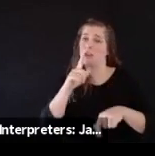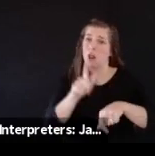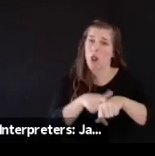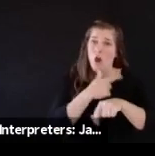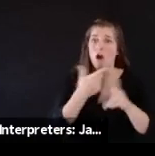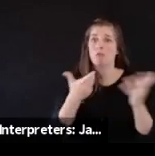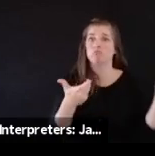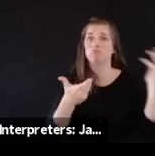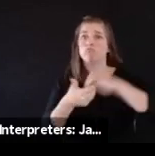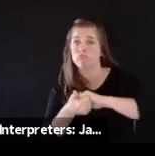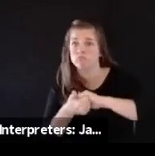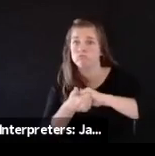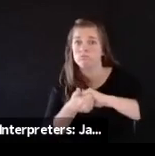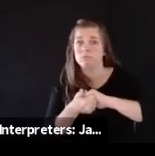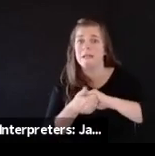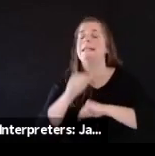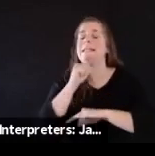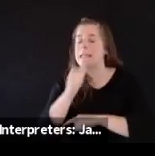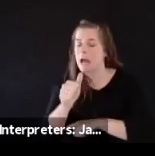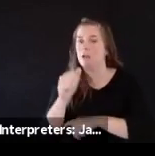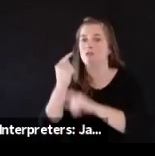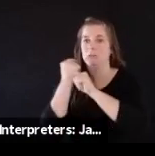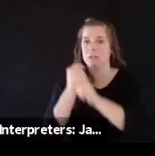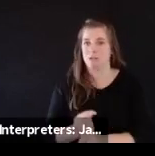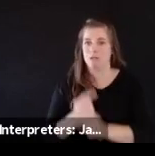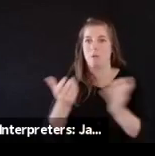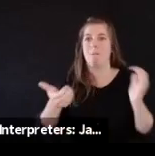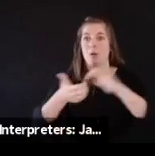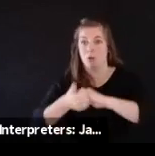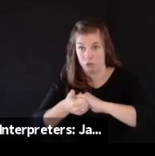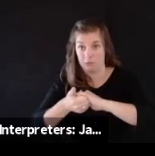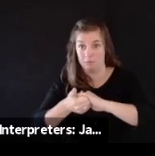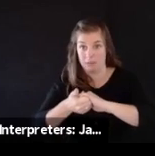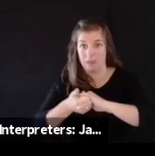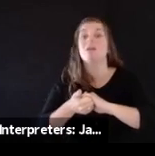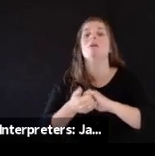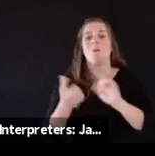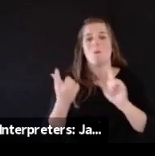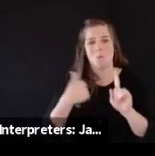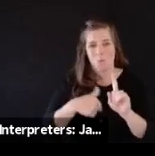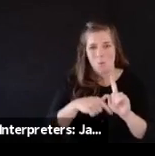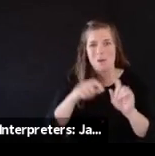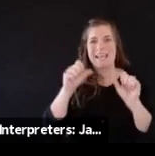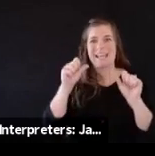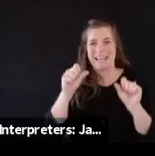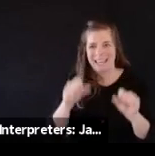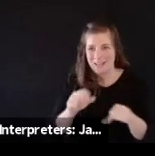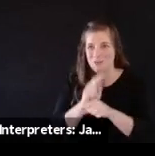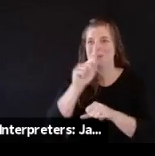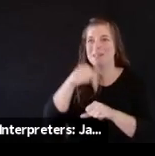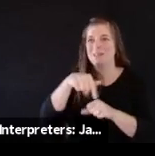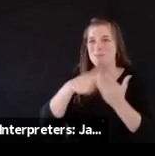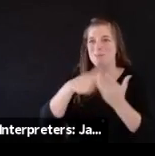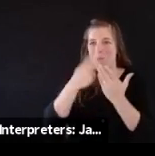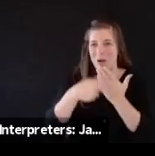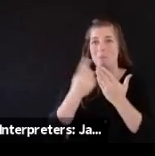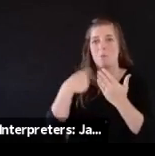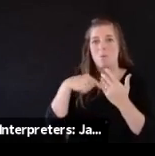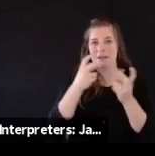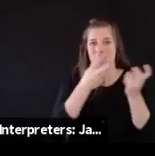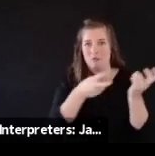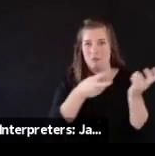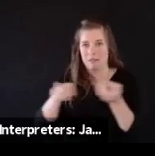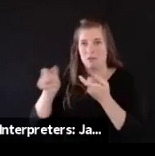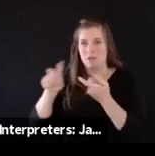partnerships could be an extension of our initiatives so that our youth go through our program and then are able to transition into